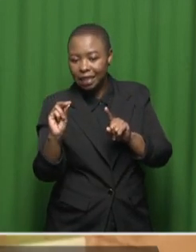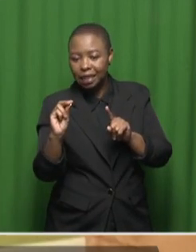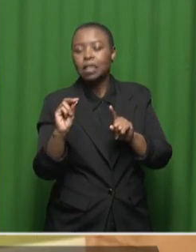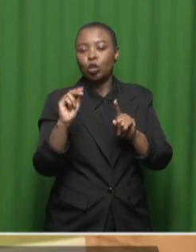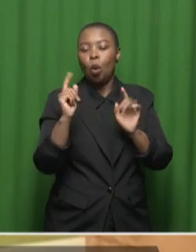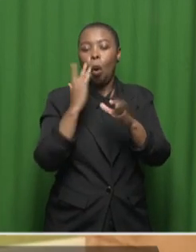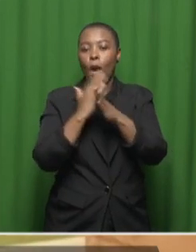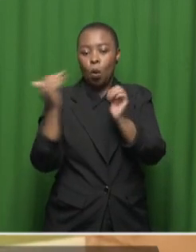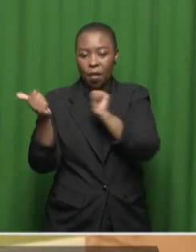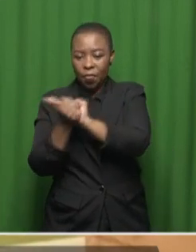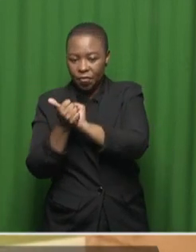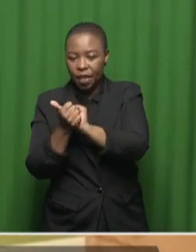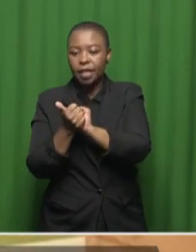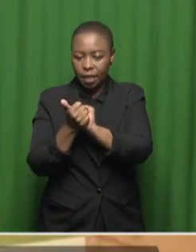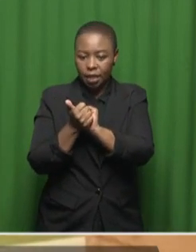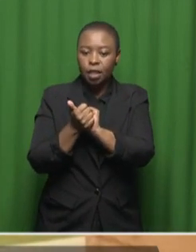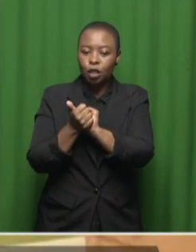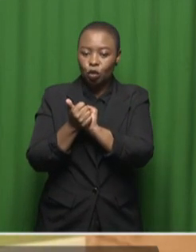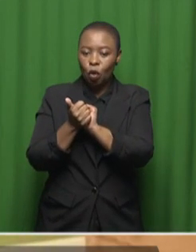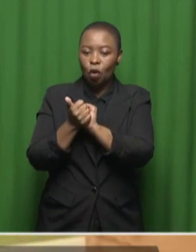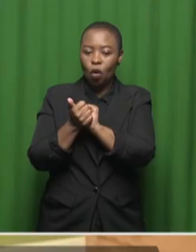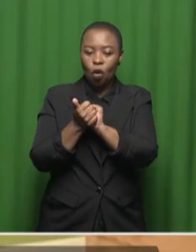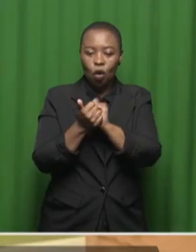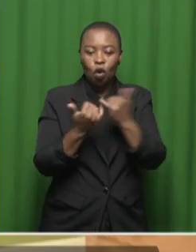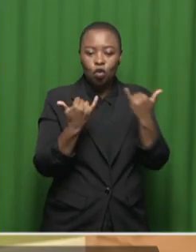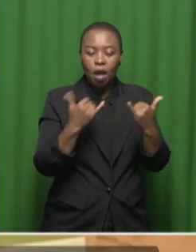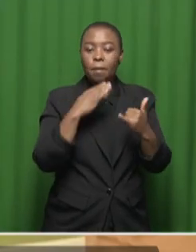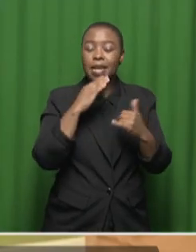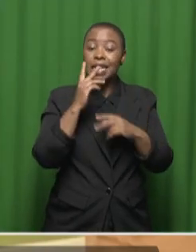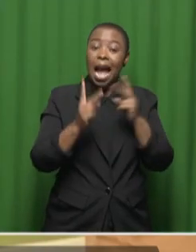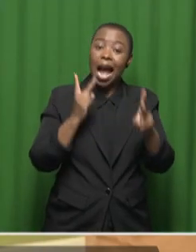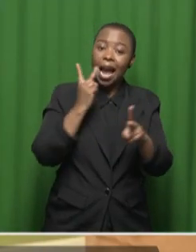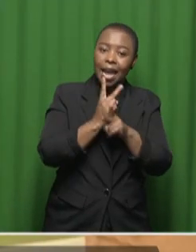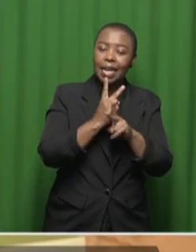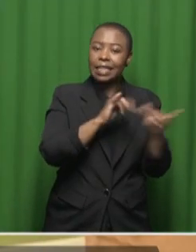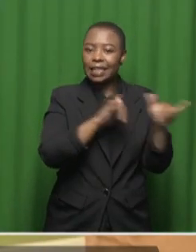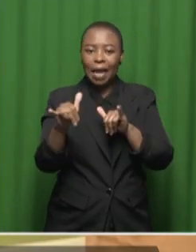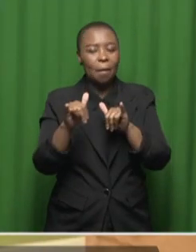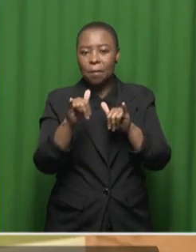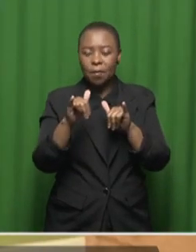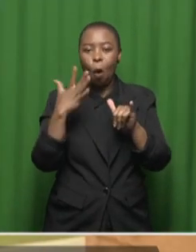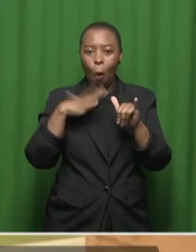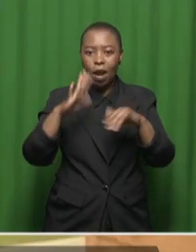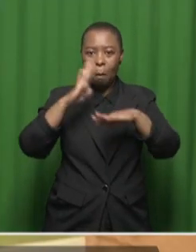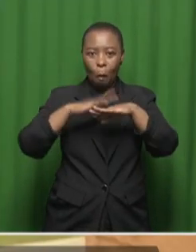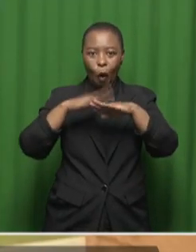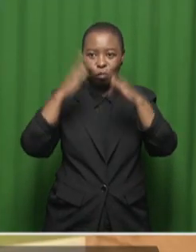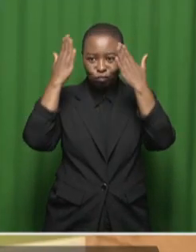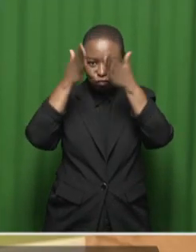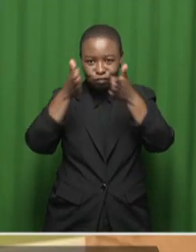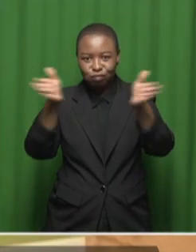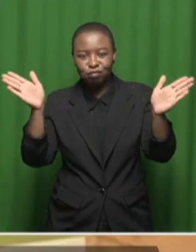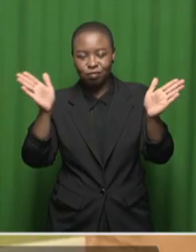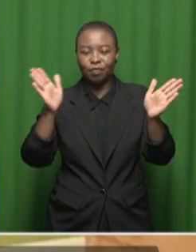We're actually one family. So in there, we don't have to replicate. We really need to say, what can we expand on? What is it that we can leverage